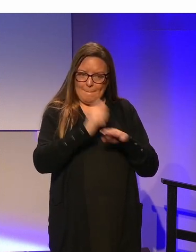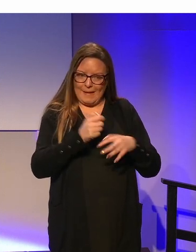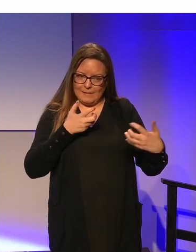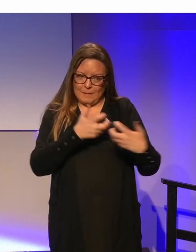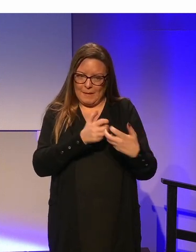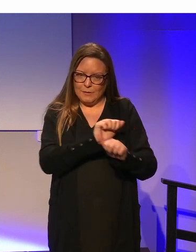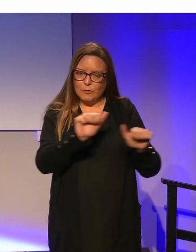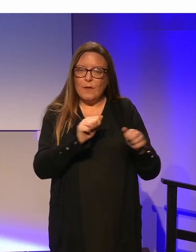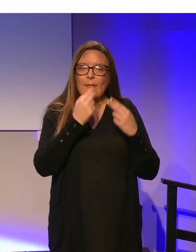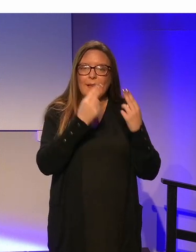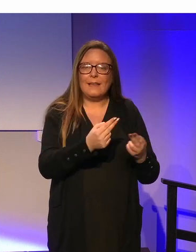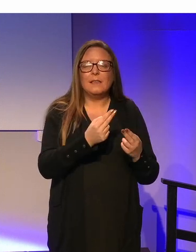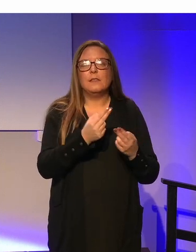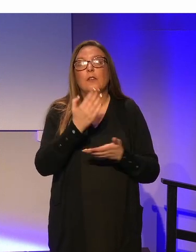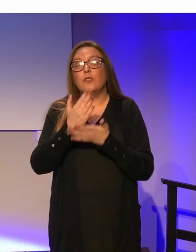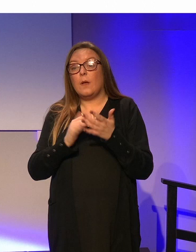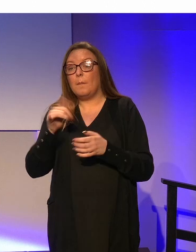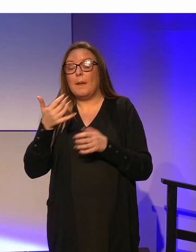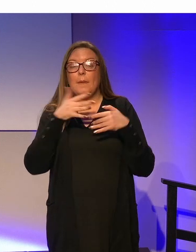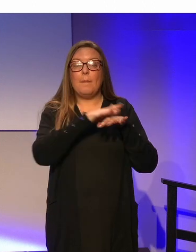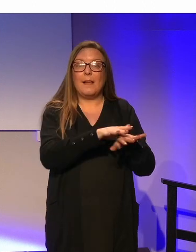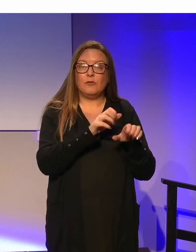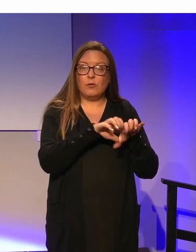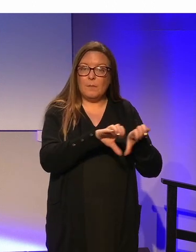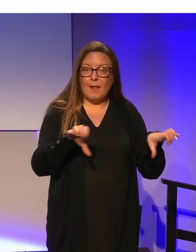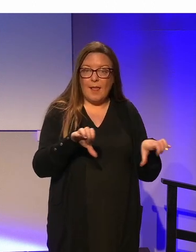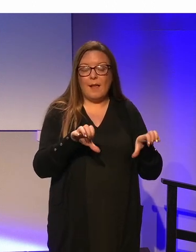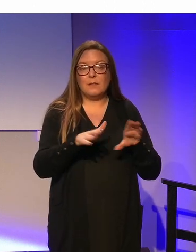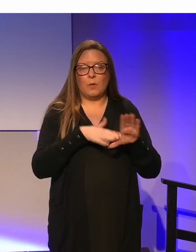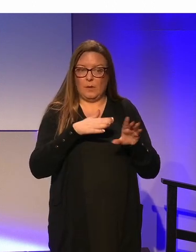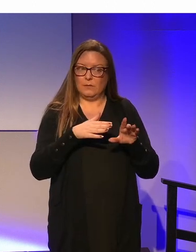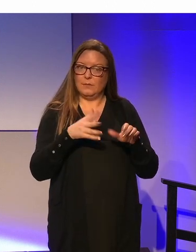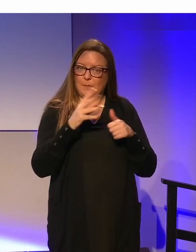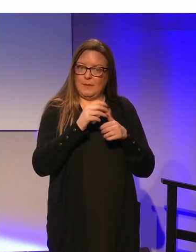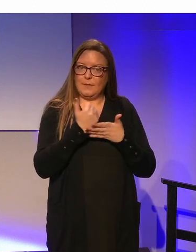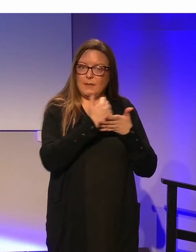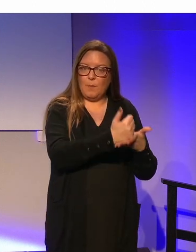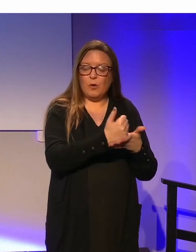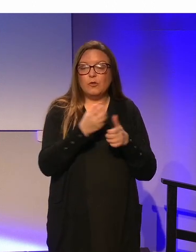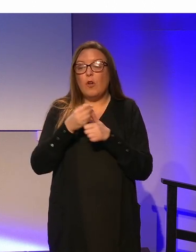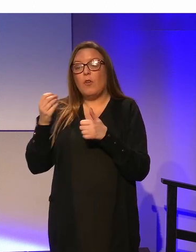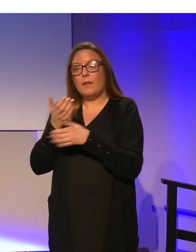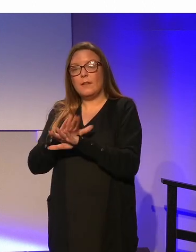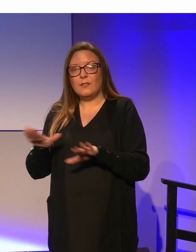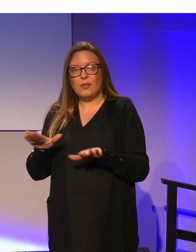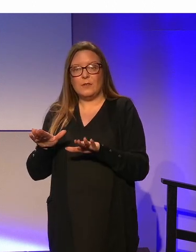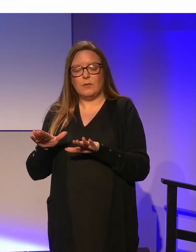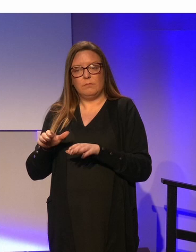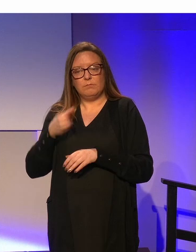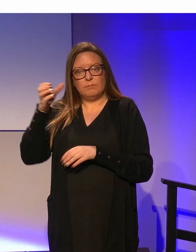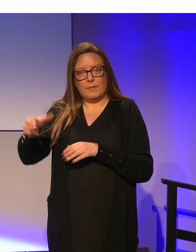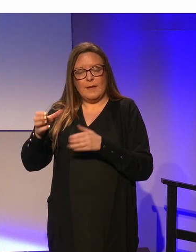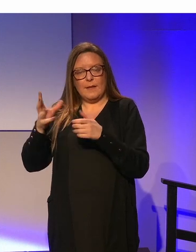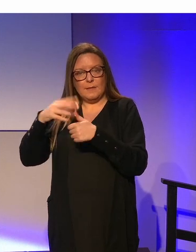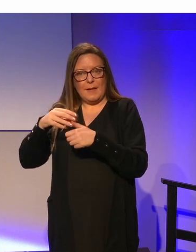some, that will mean a placement, as you know, in a mainstream class with appropriate supports. And for others, it'll mean placement in a special